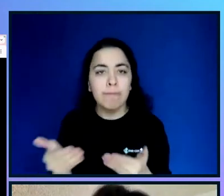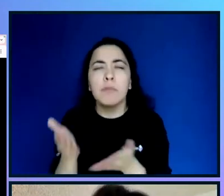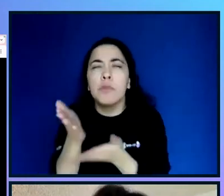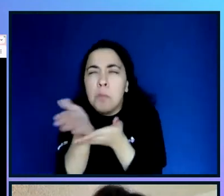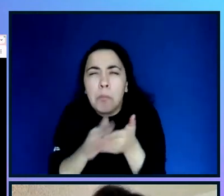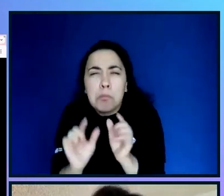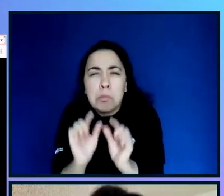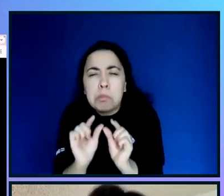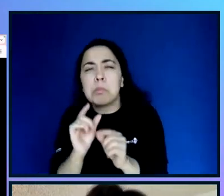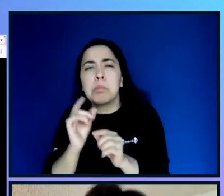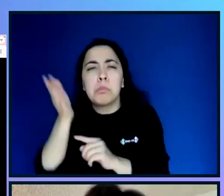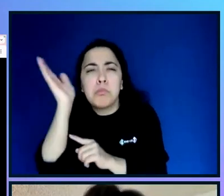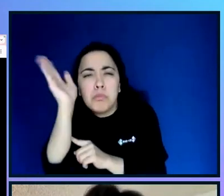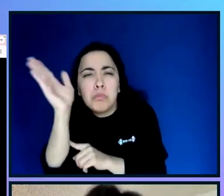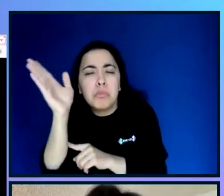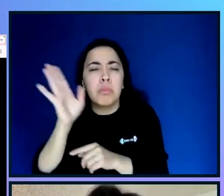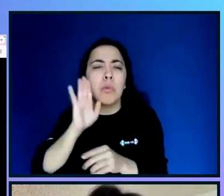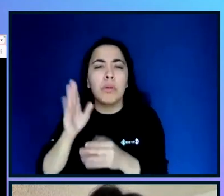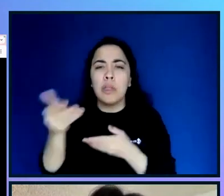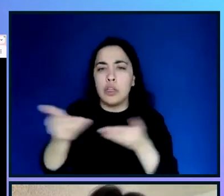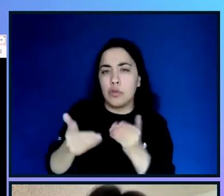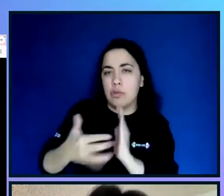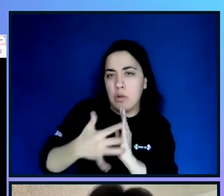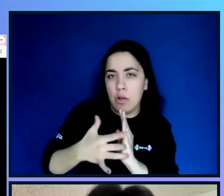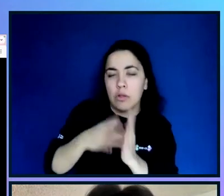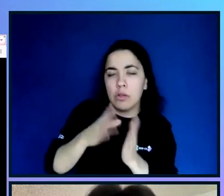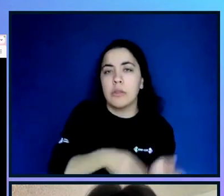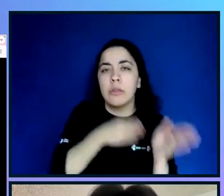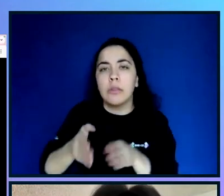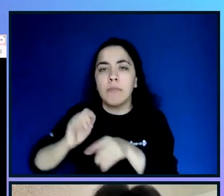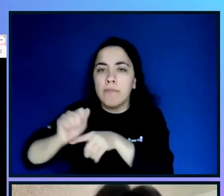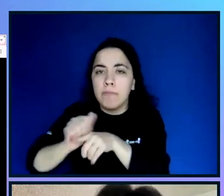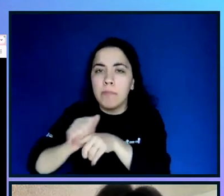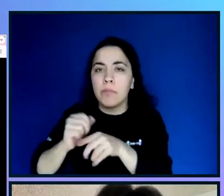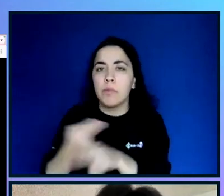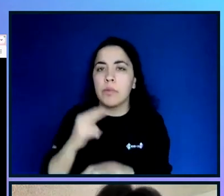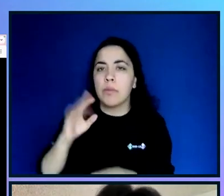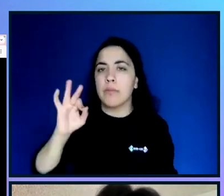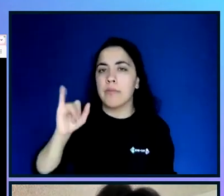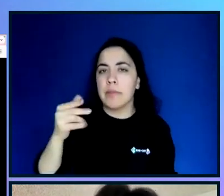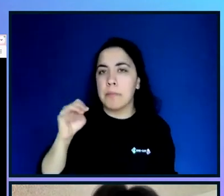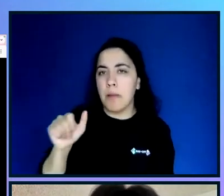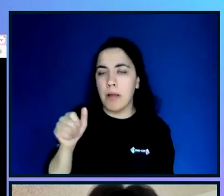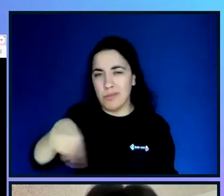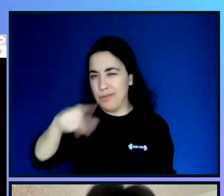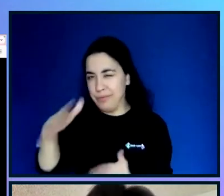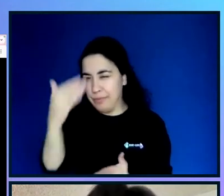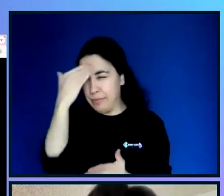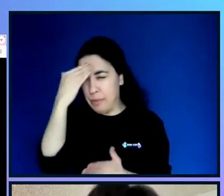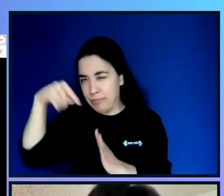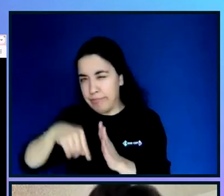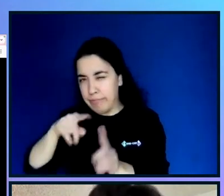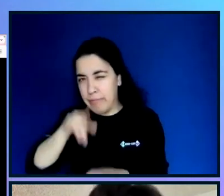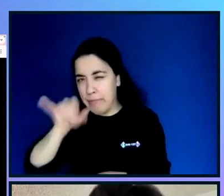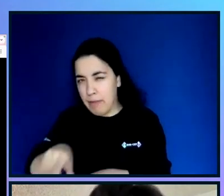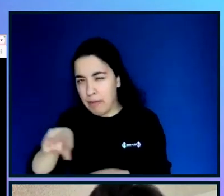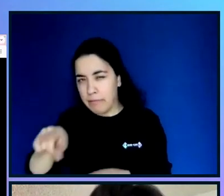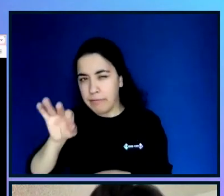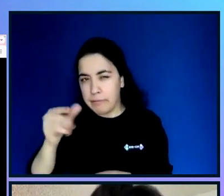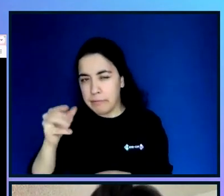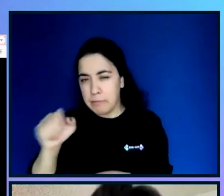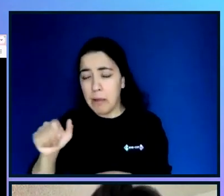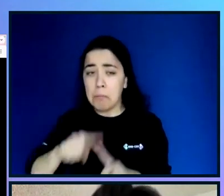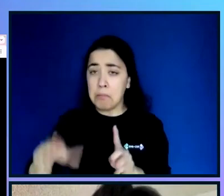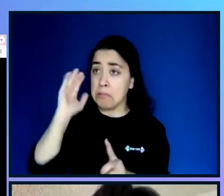Technology, and then went into exercises using Figma, a tool designers were already familiar with. And overall, it went